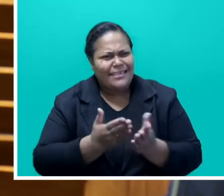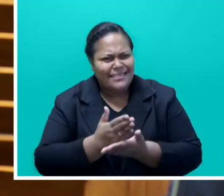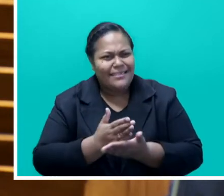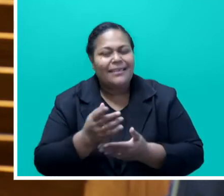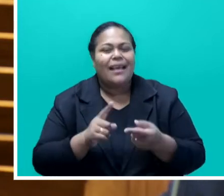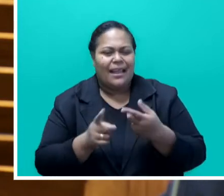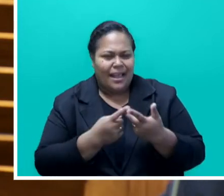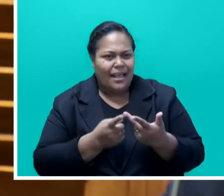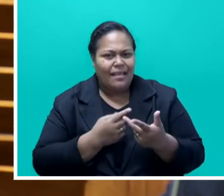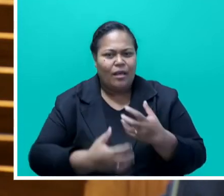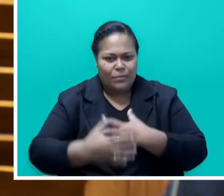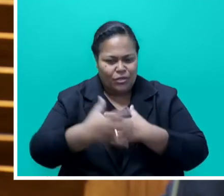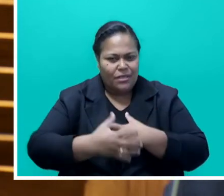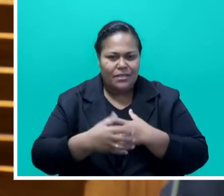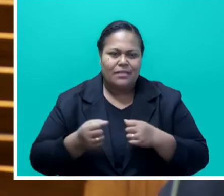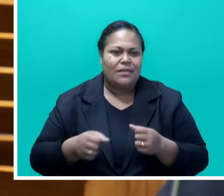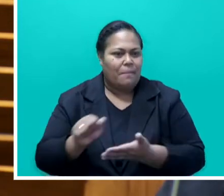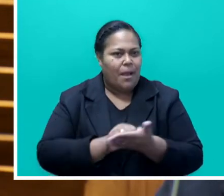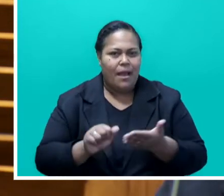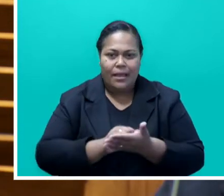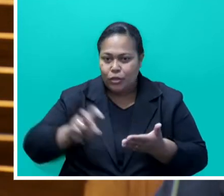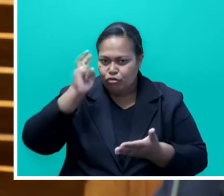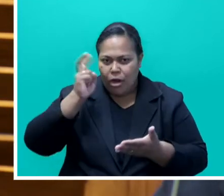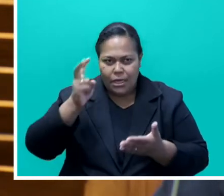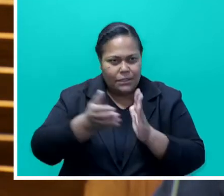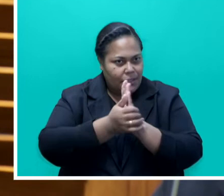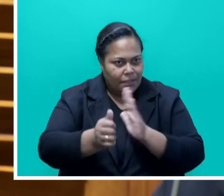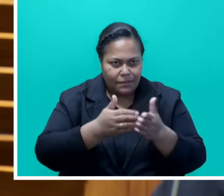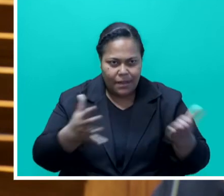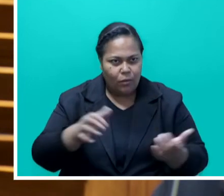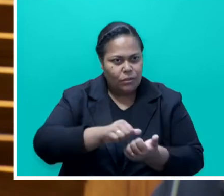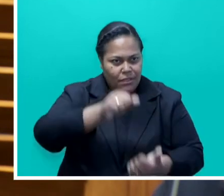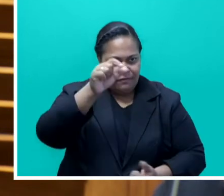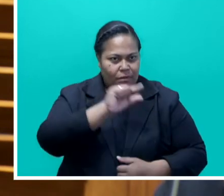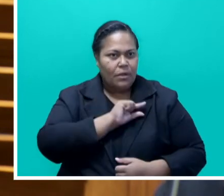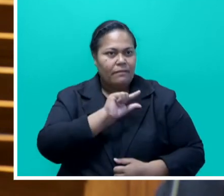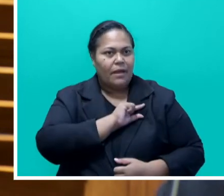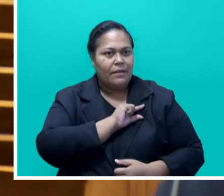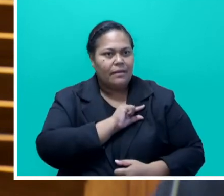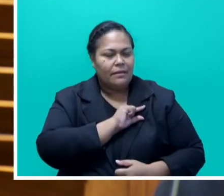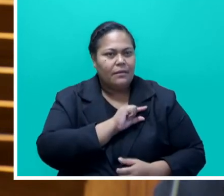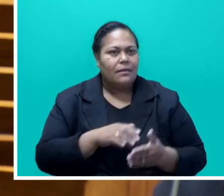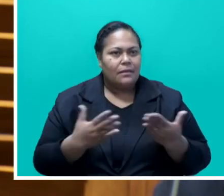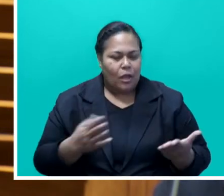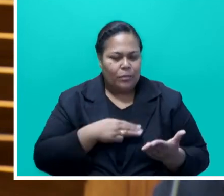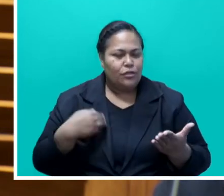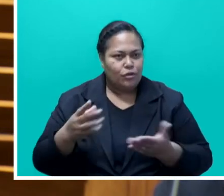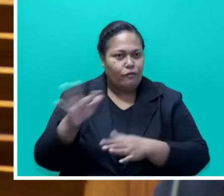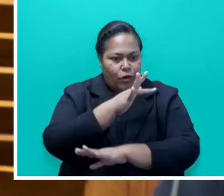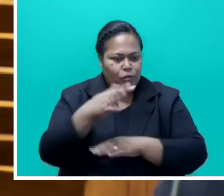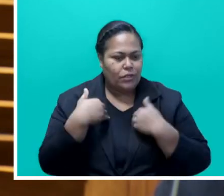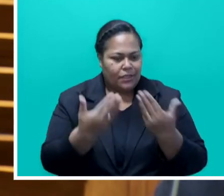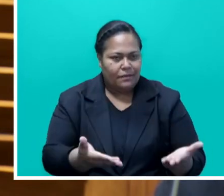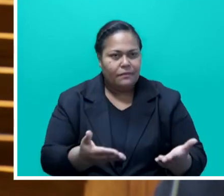sawmill operator license respectively. So they've been trained and they've been certified by the Ministry of Forestry. Another example, quickly, sir, is the